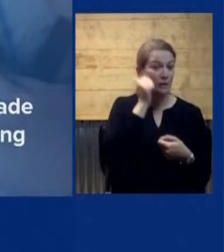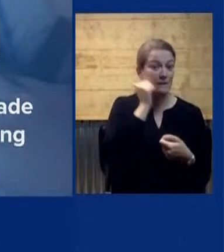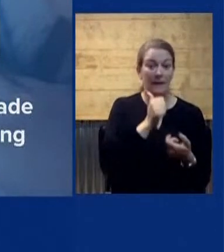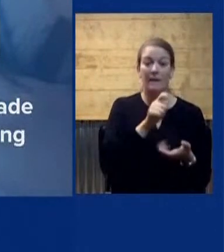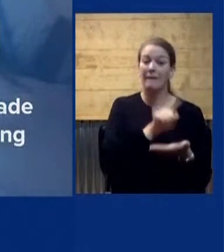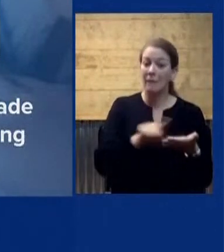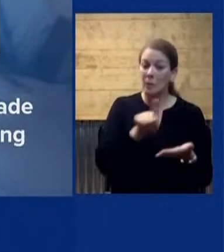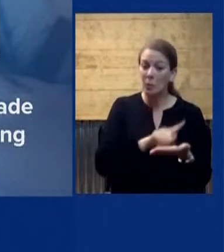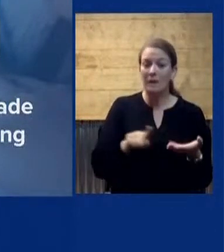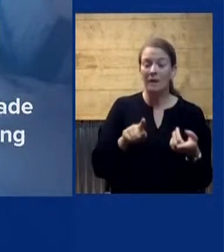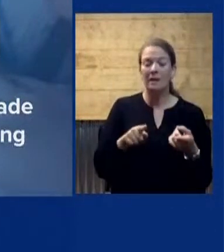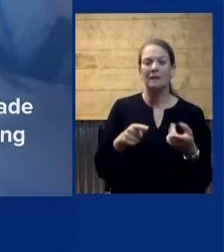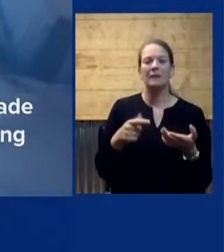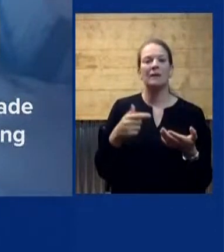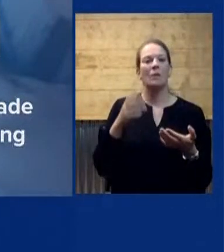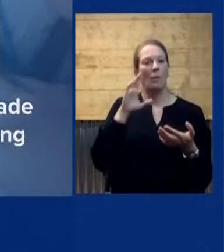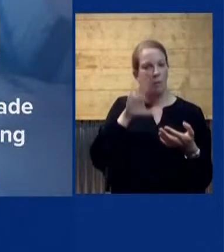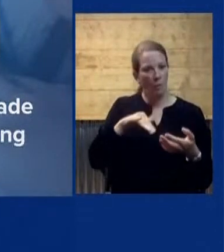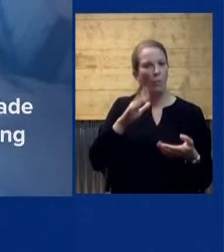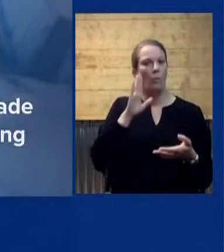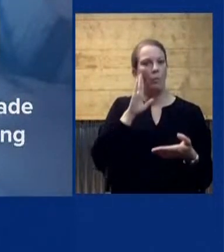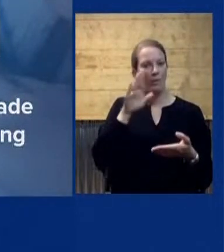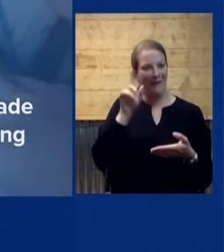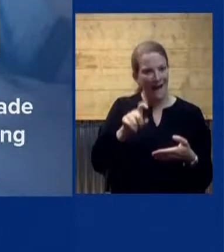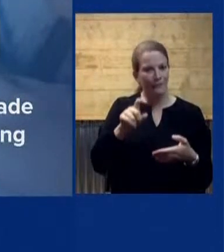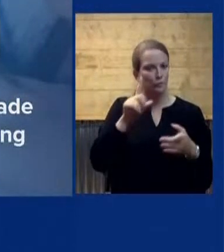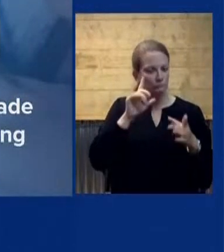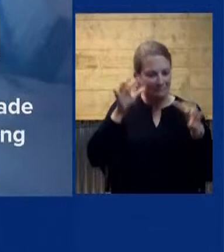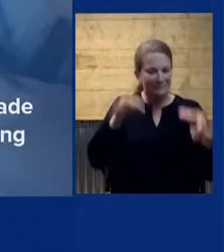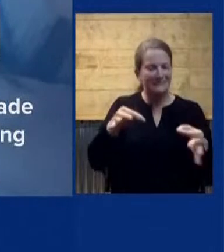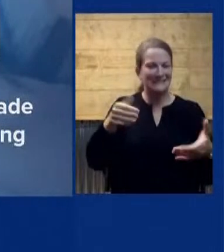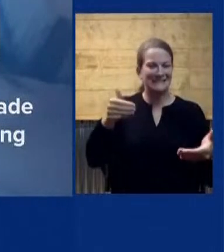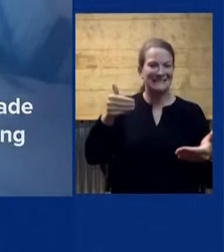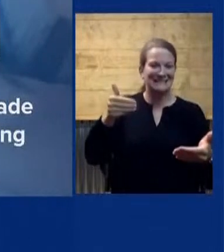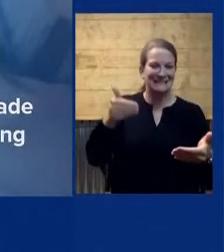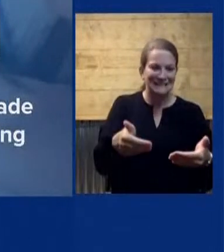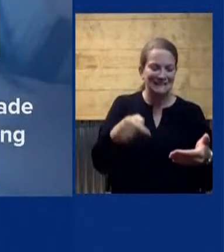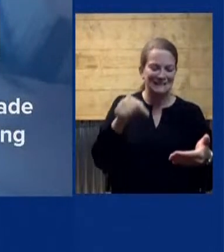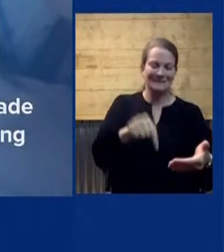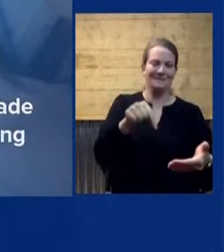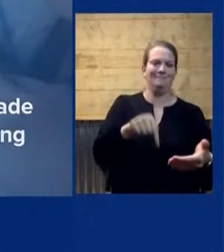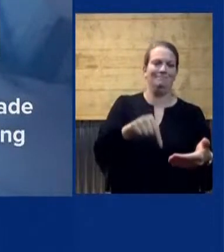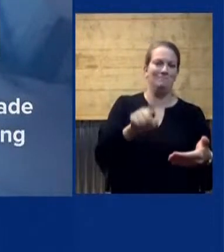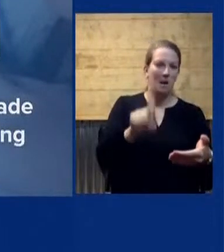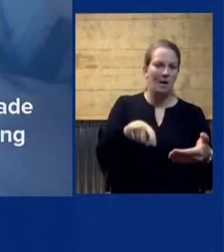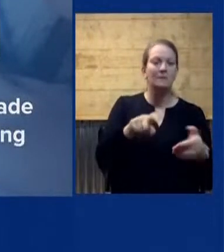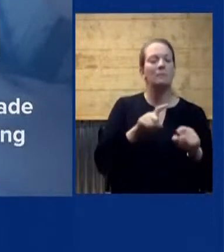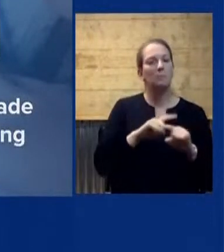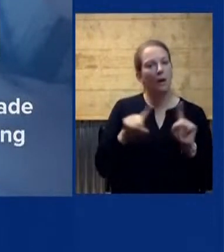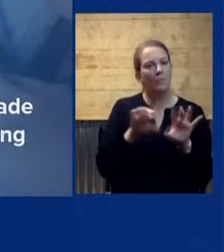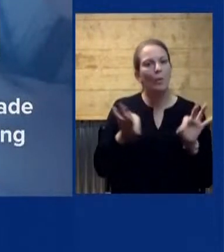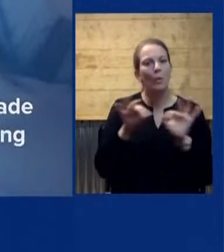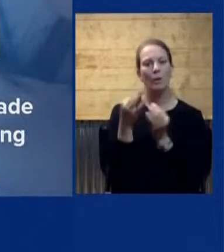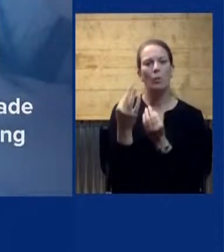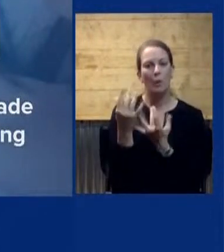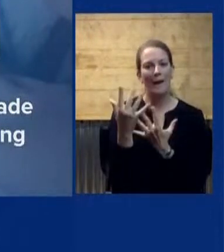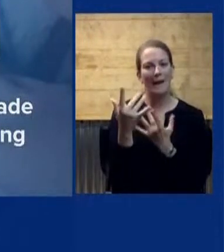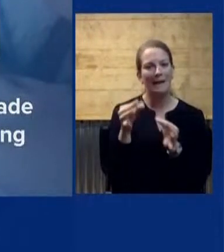by a certain date, but wait until that date to make a decision because the facts may